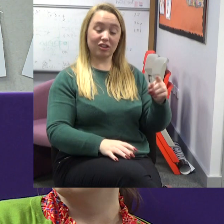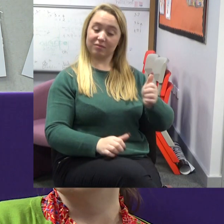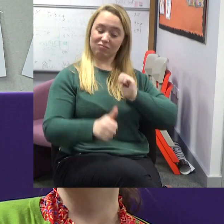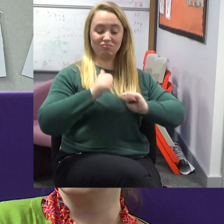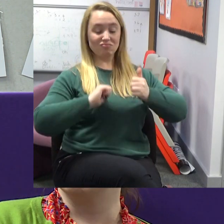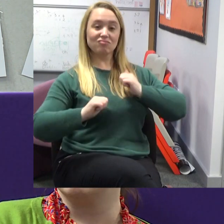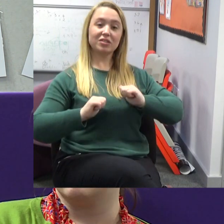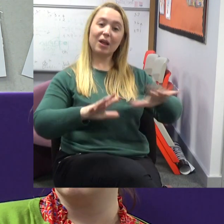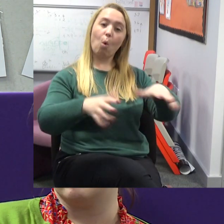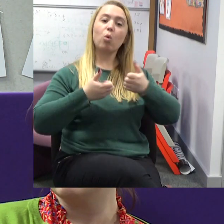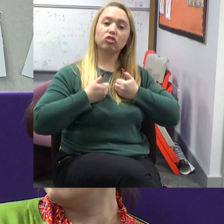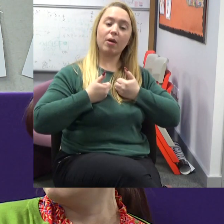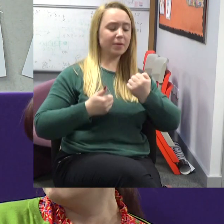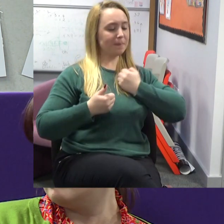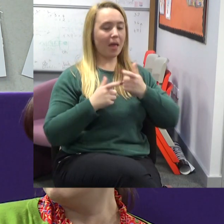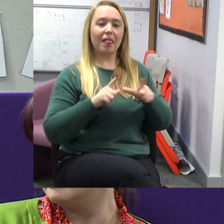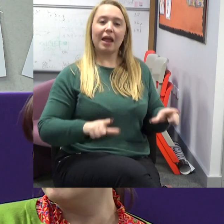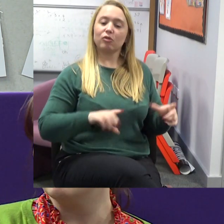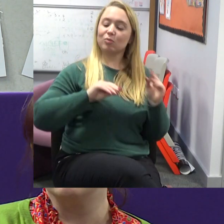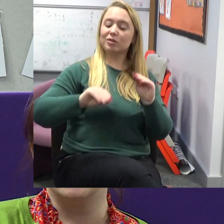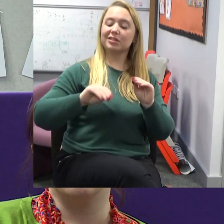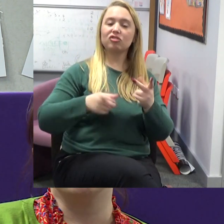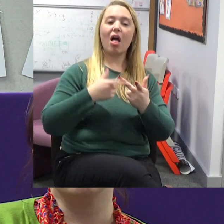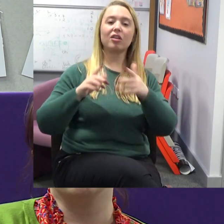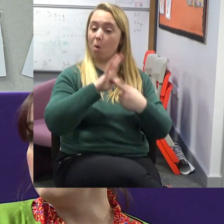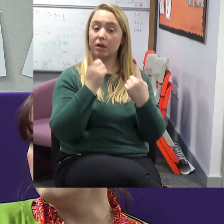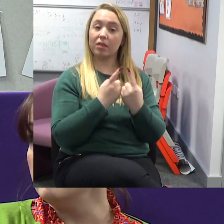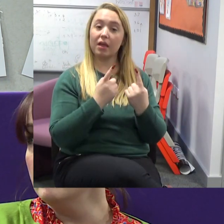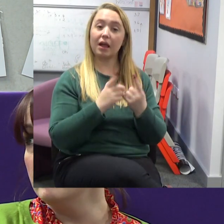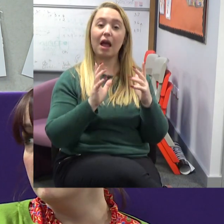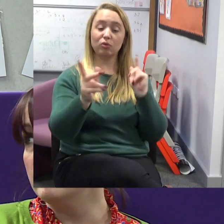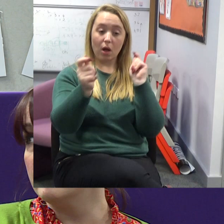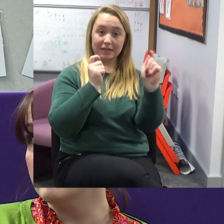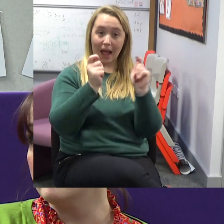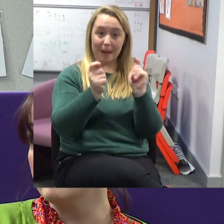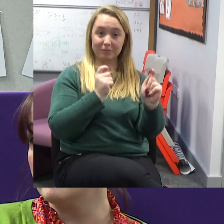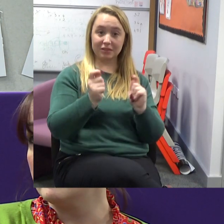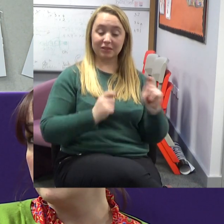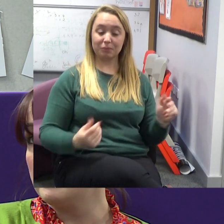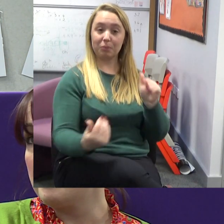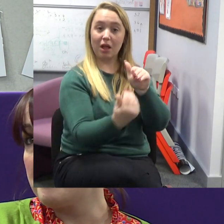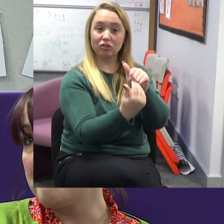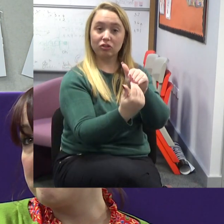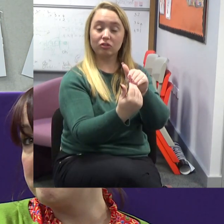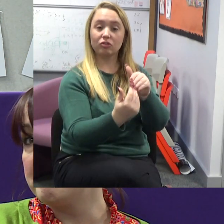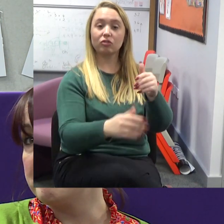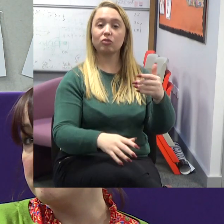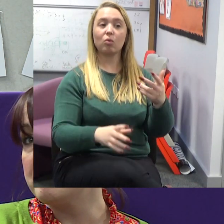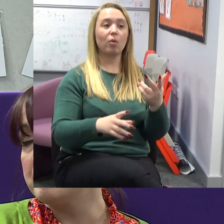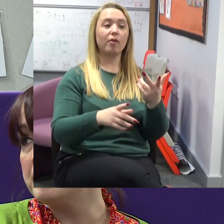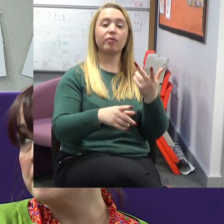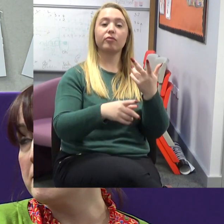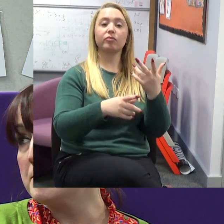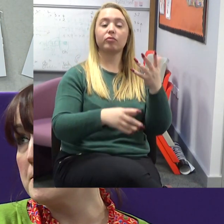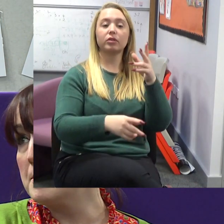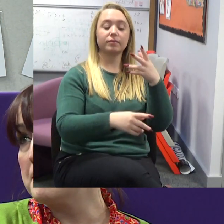own language and to expose others to it. It's about kind of like adapting what's happening. So for example, if